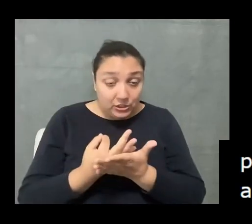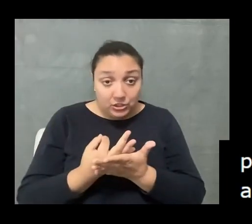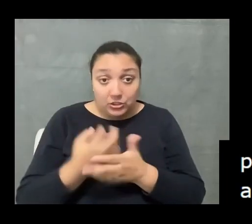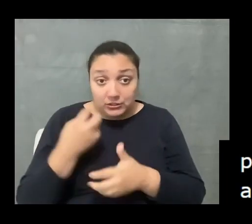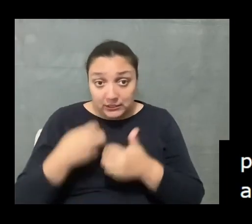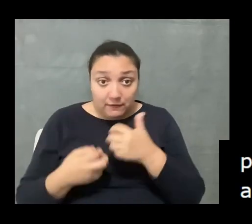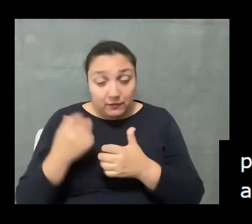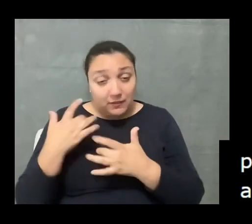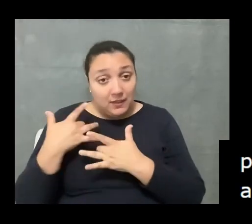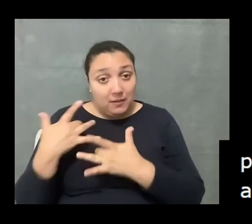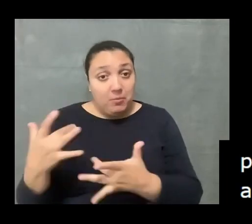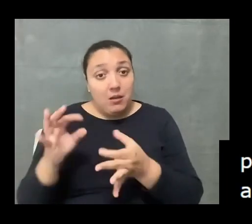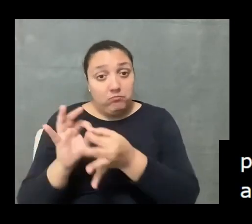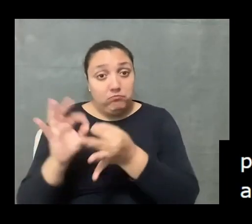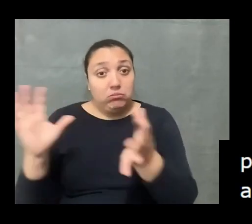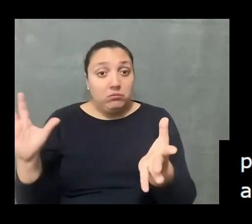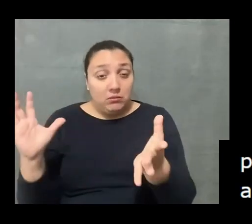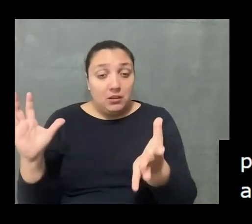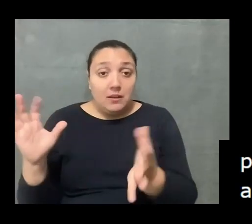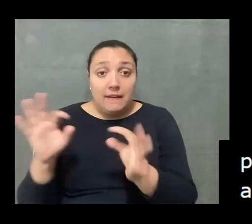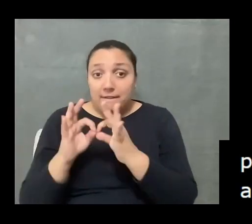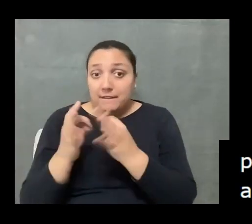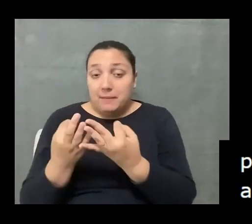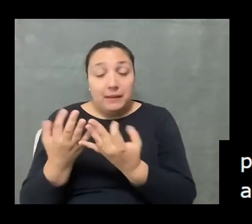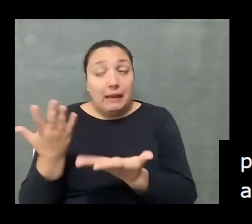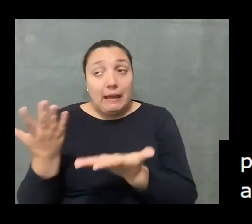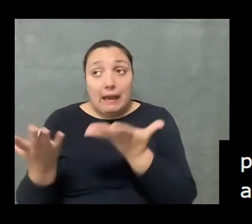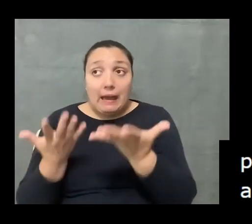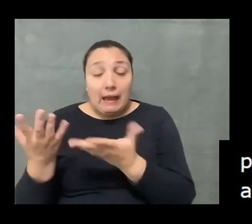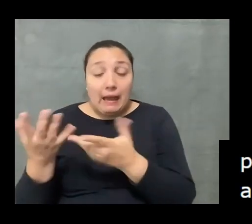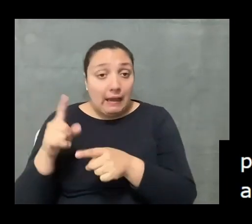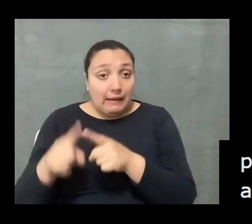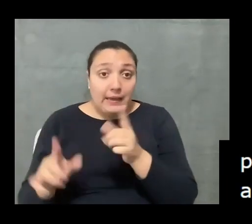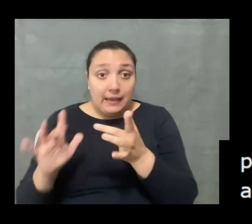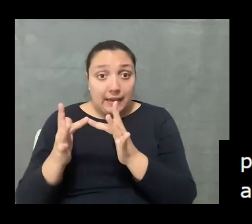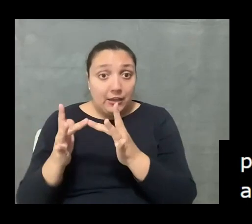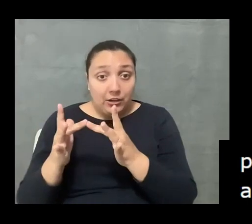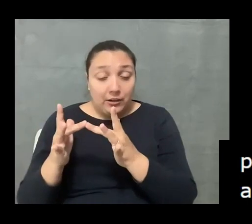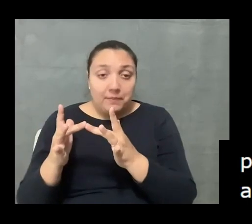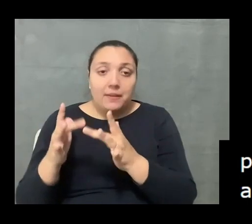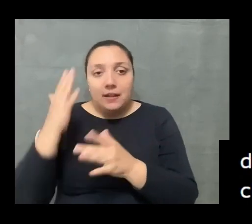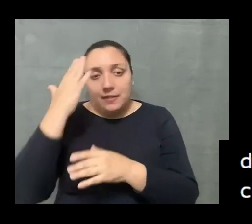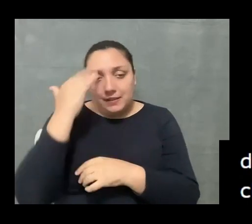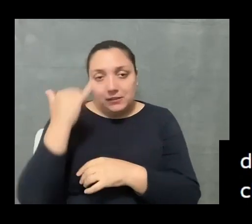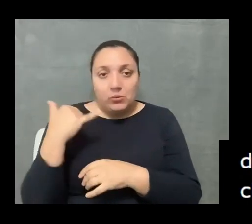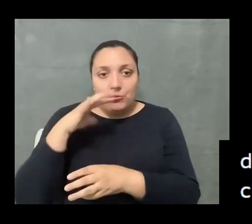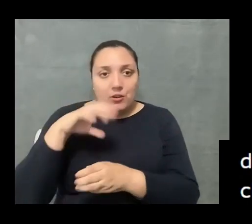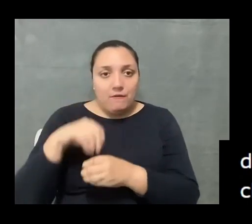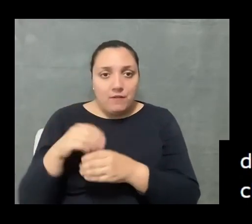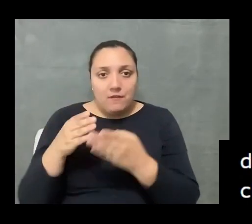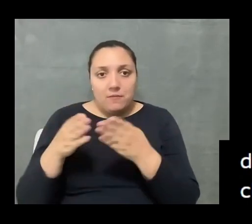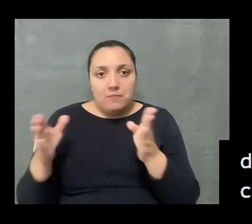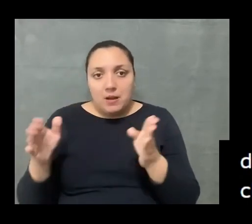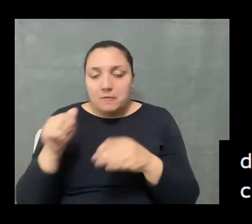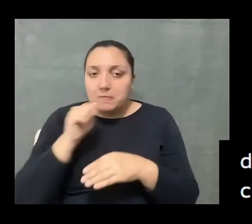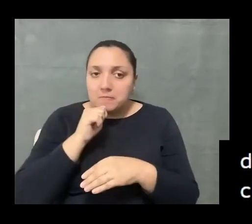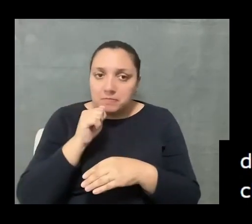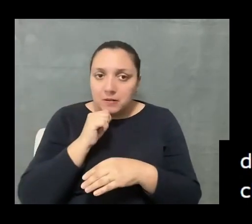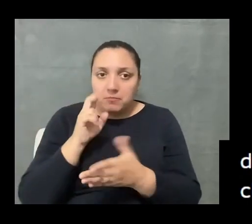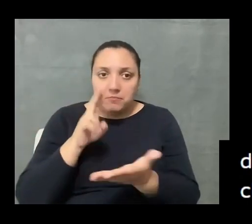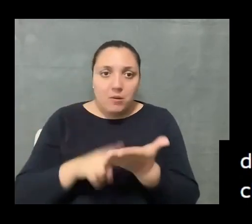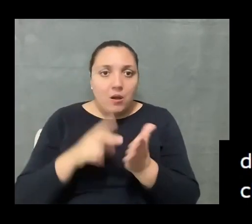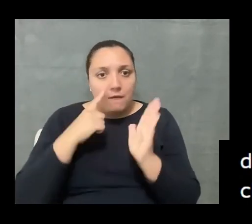broadband subscription, leaving families without a critical resource. That's why we're participating in public-private partnerships like Big Apple